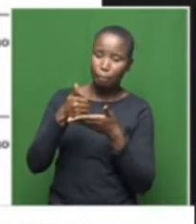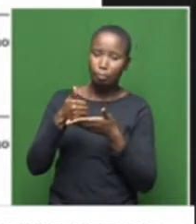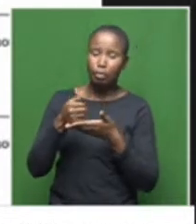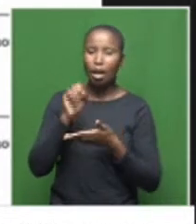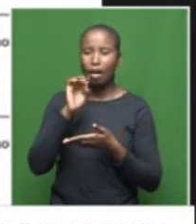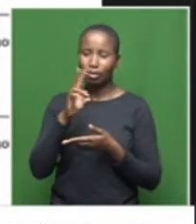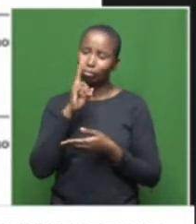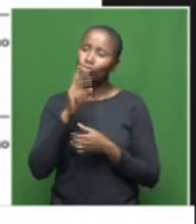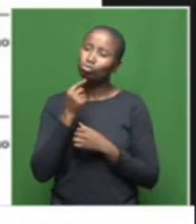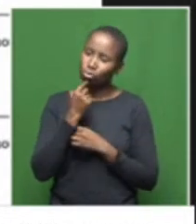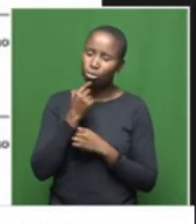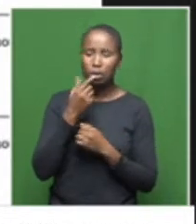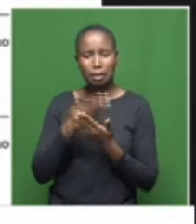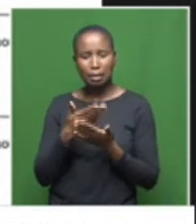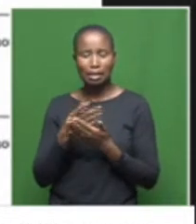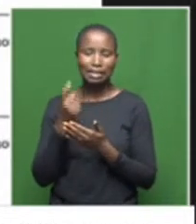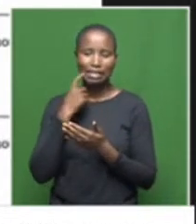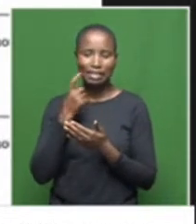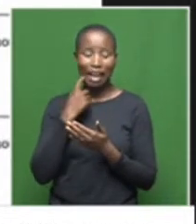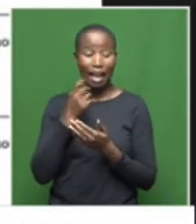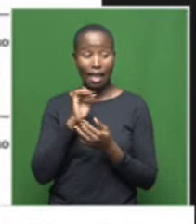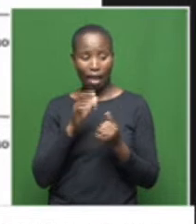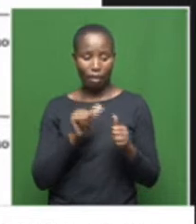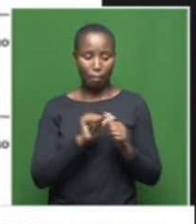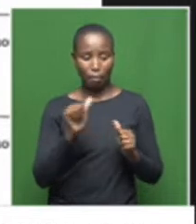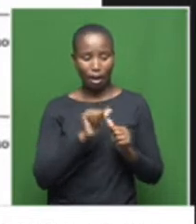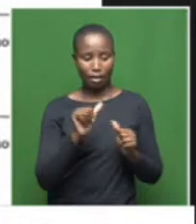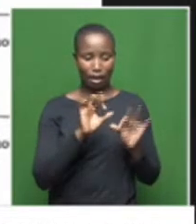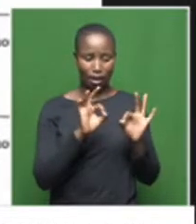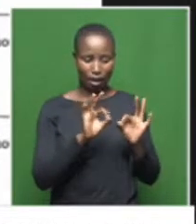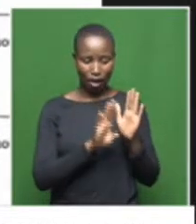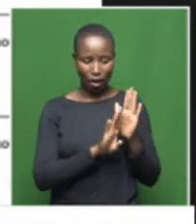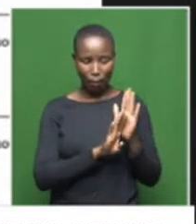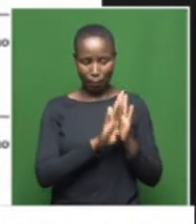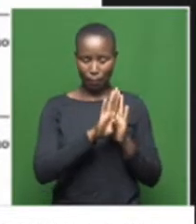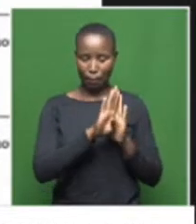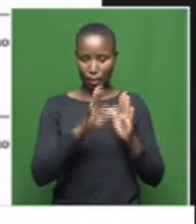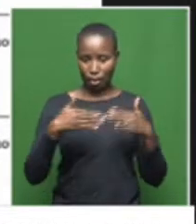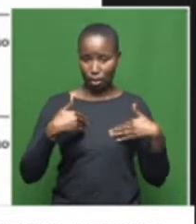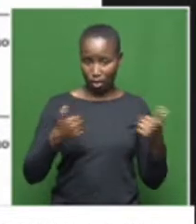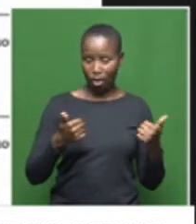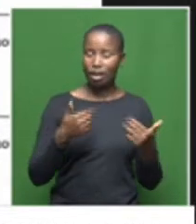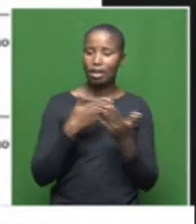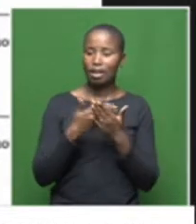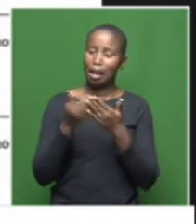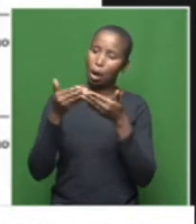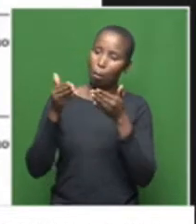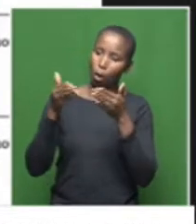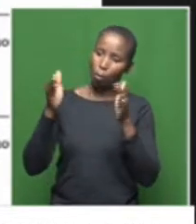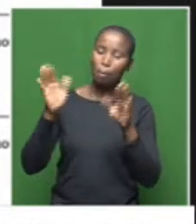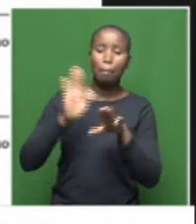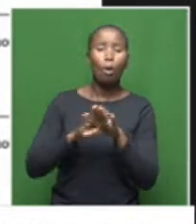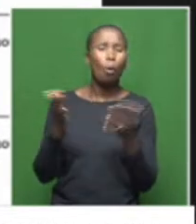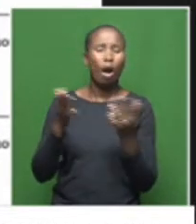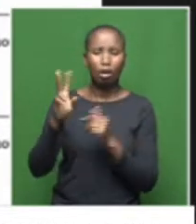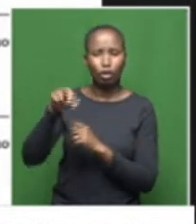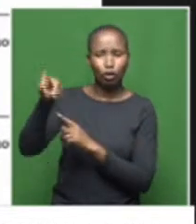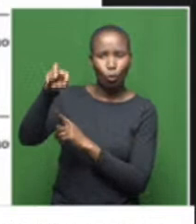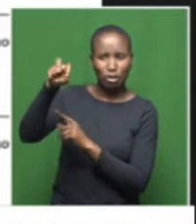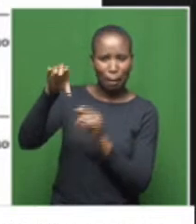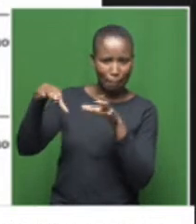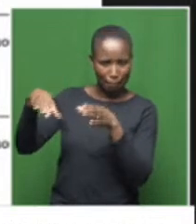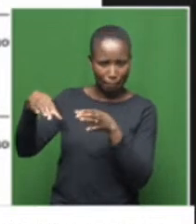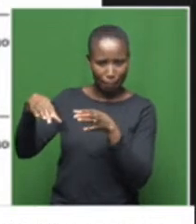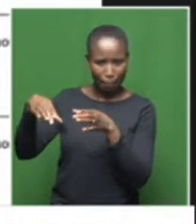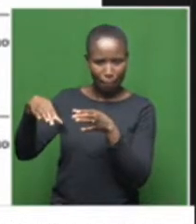more economic and social activities, especially in the leisure and tourism areas, or